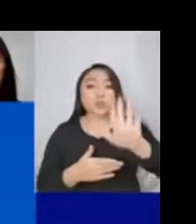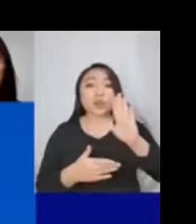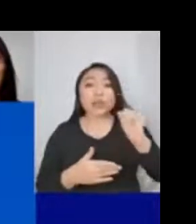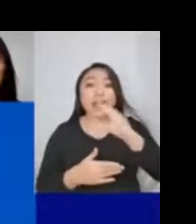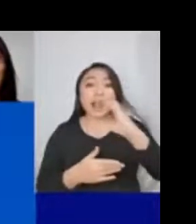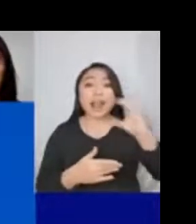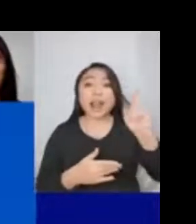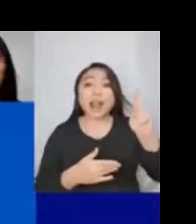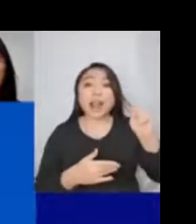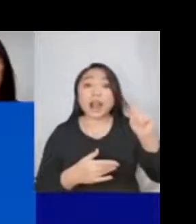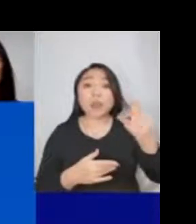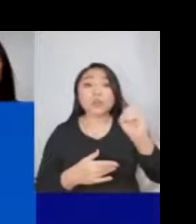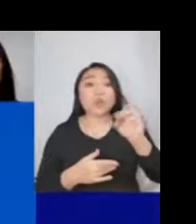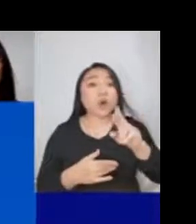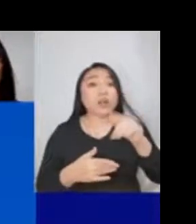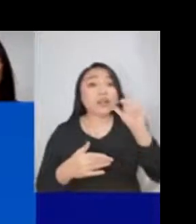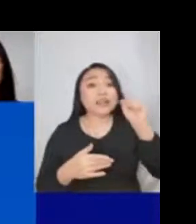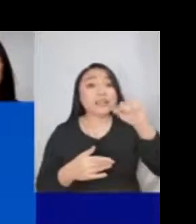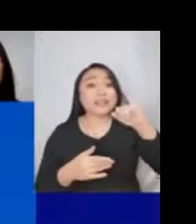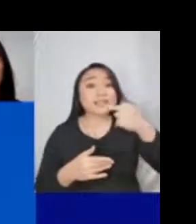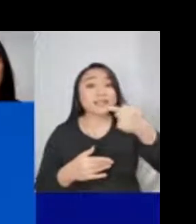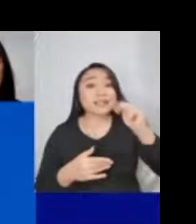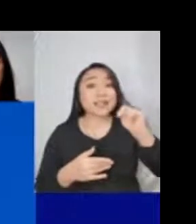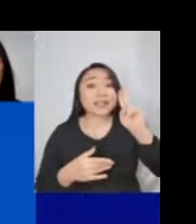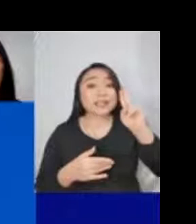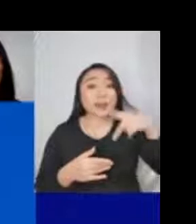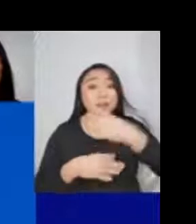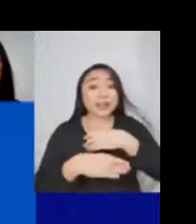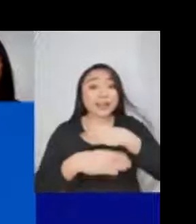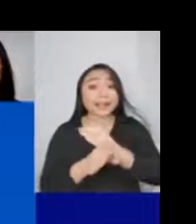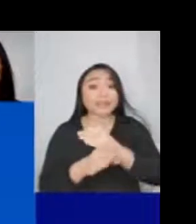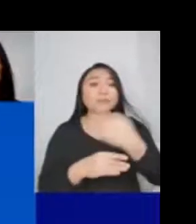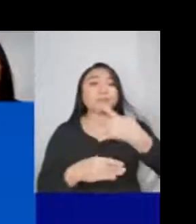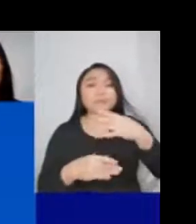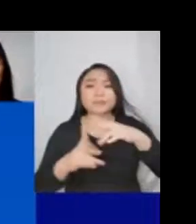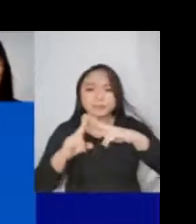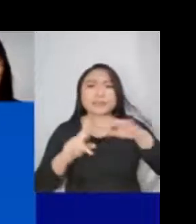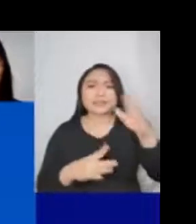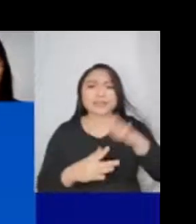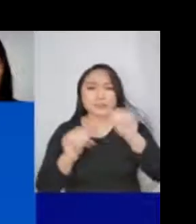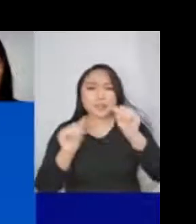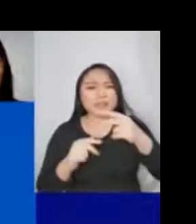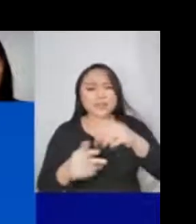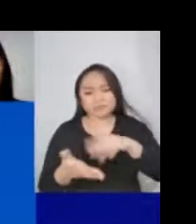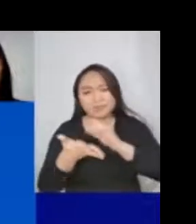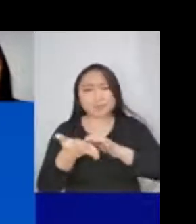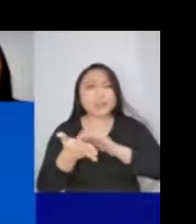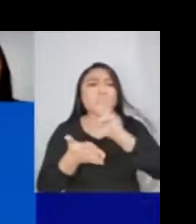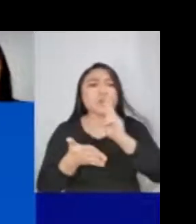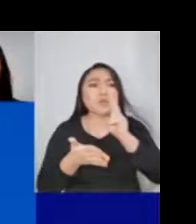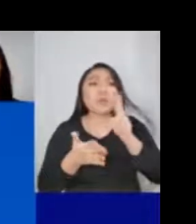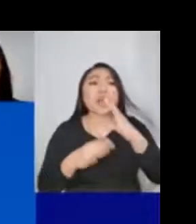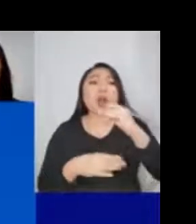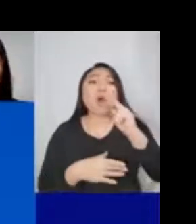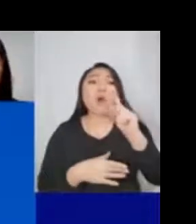Third, log in your account or sign up for a new account. And then last, explore the contents of Starbooks online. So this will